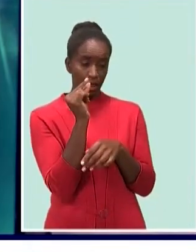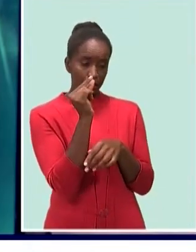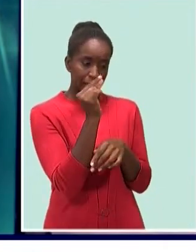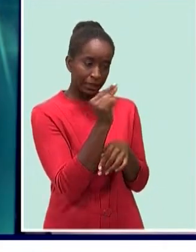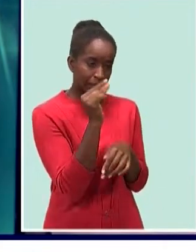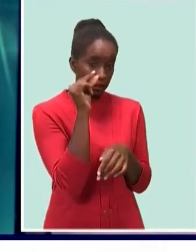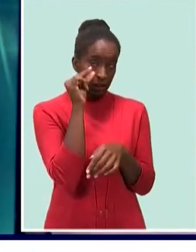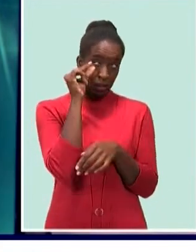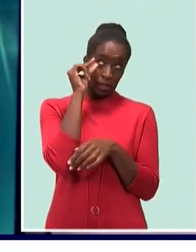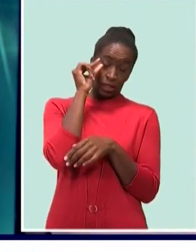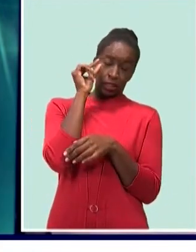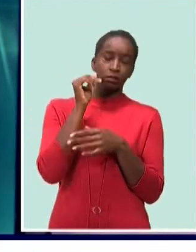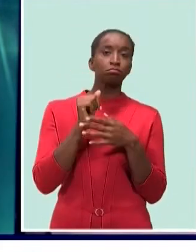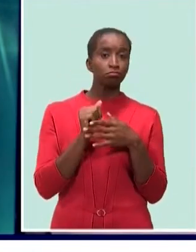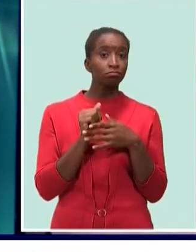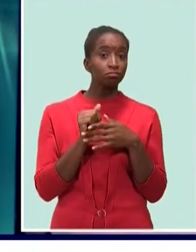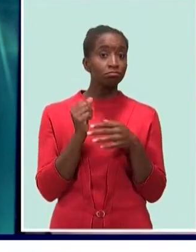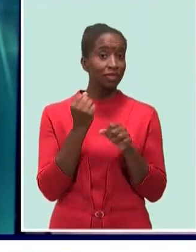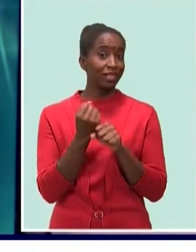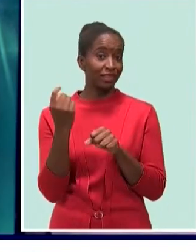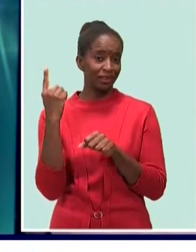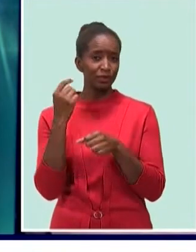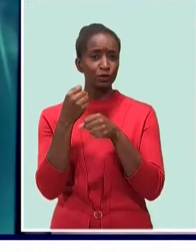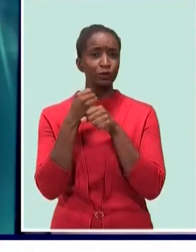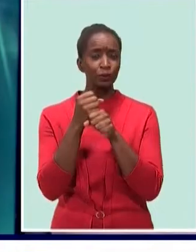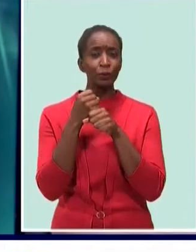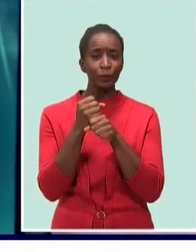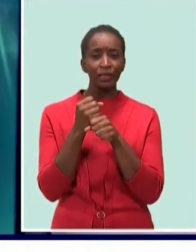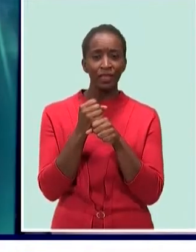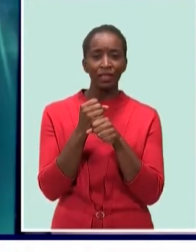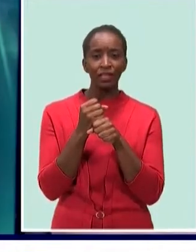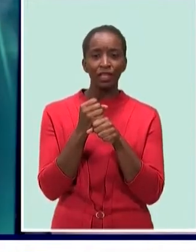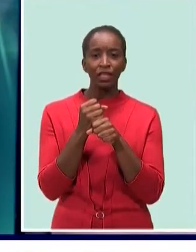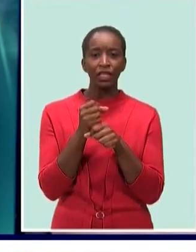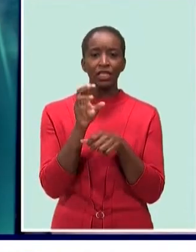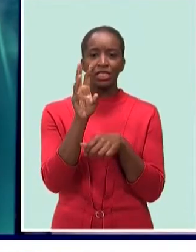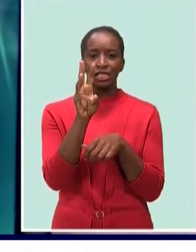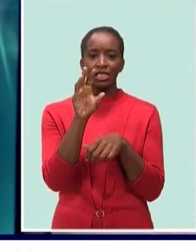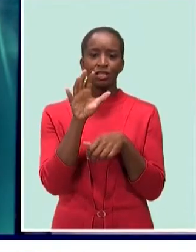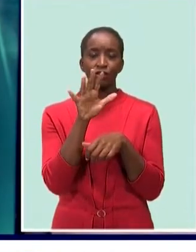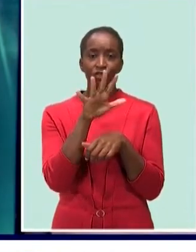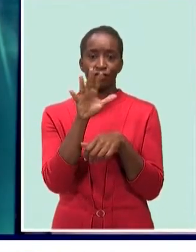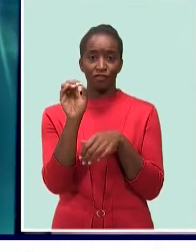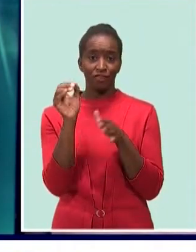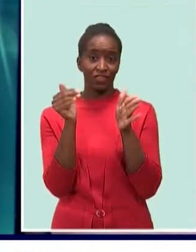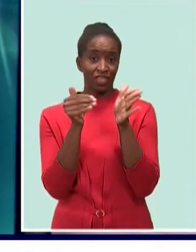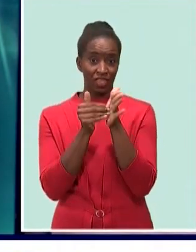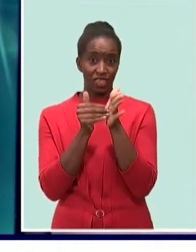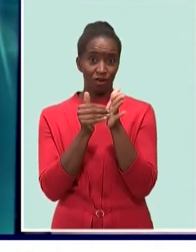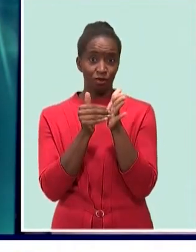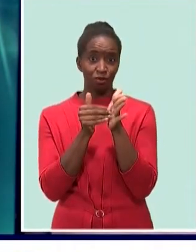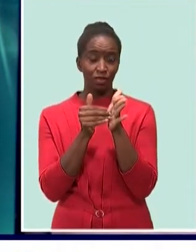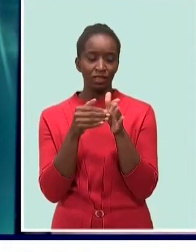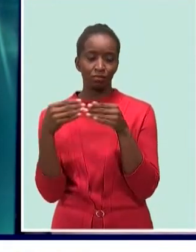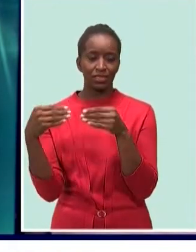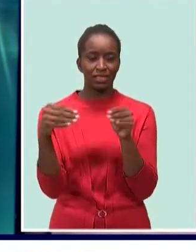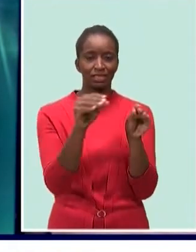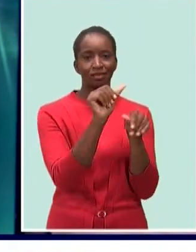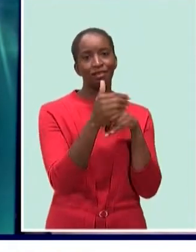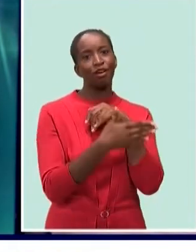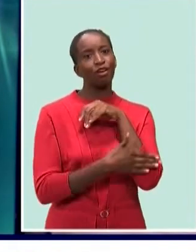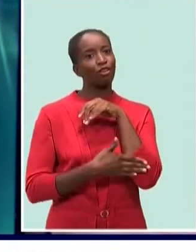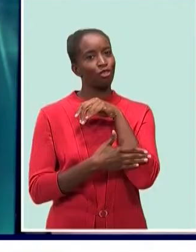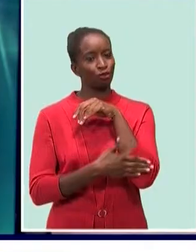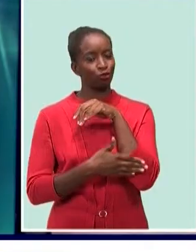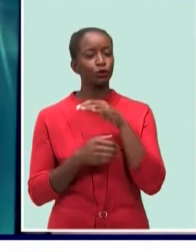last year they made about 650,000 lenses, virtually all of which were exported. He says the company, which is